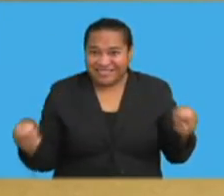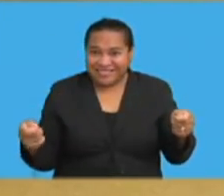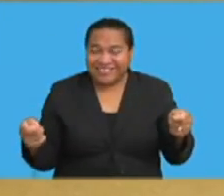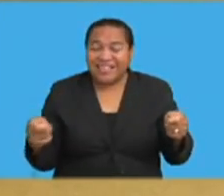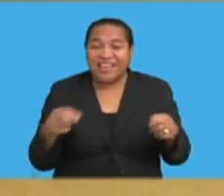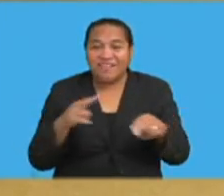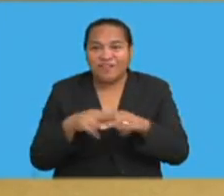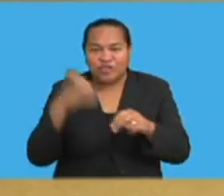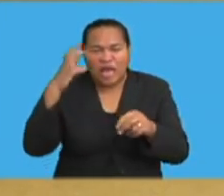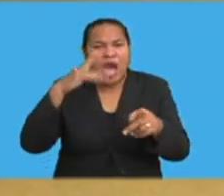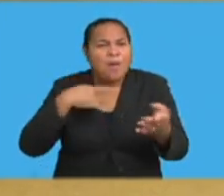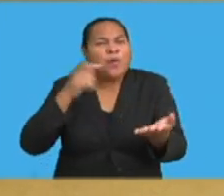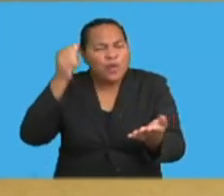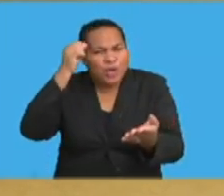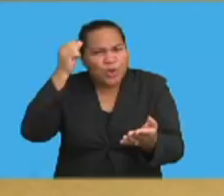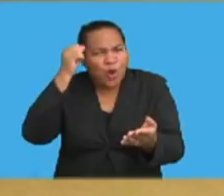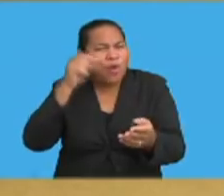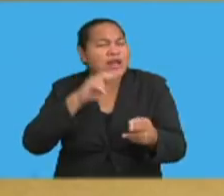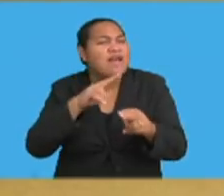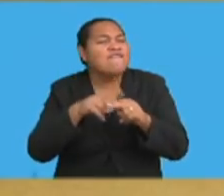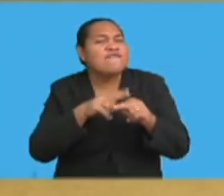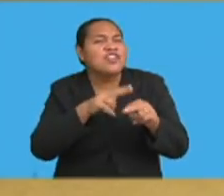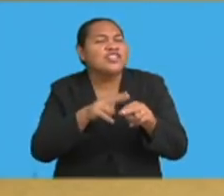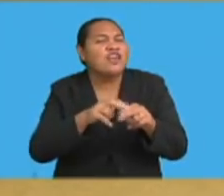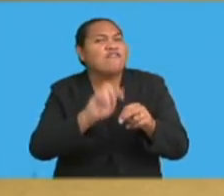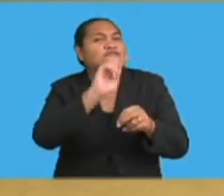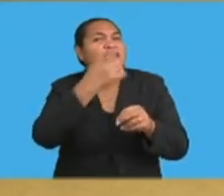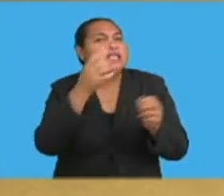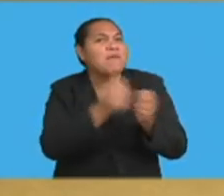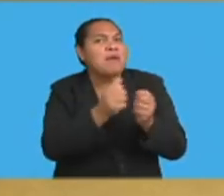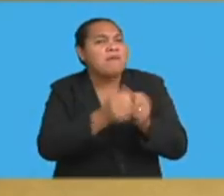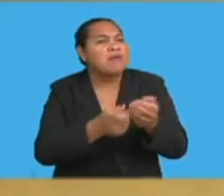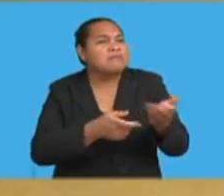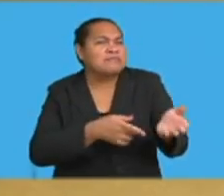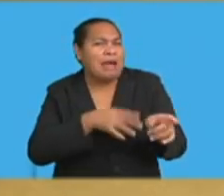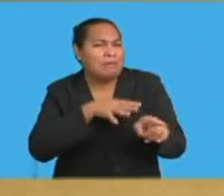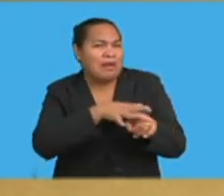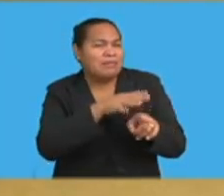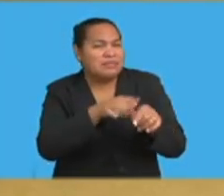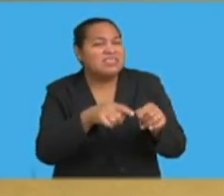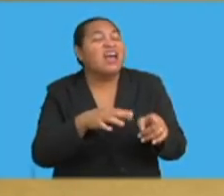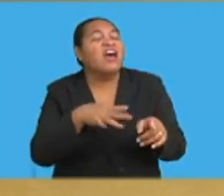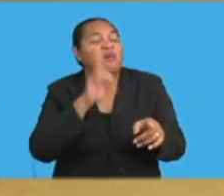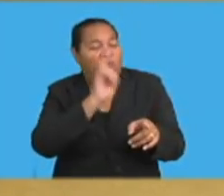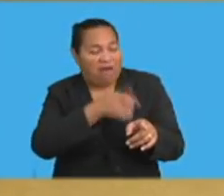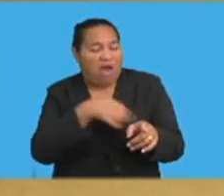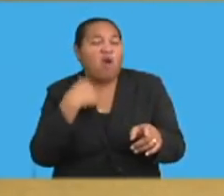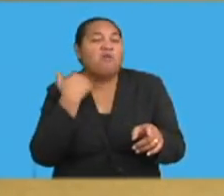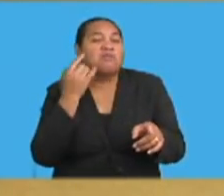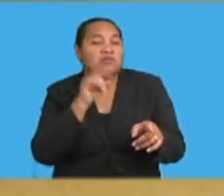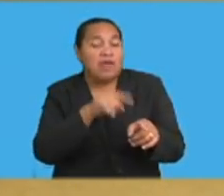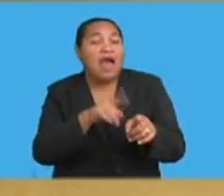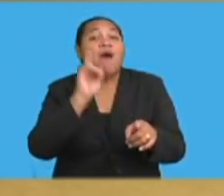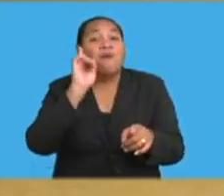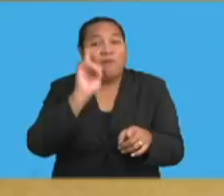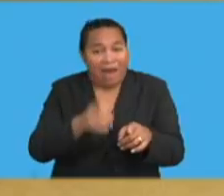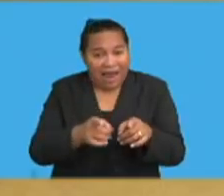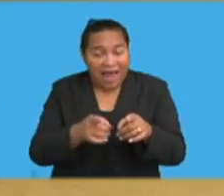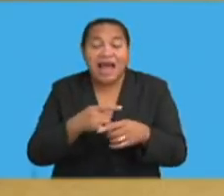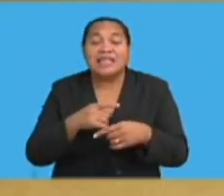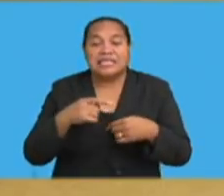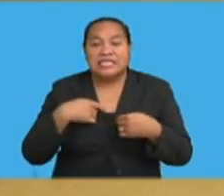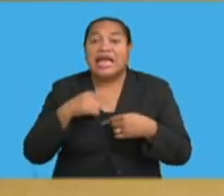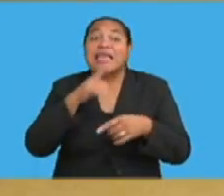know what Fiji First Sun newspaper does. This particular issue, Madam Speaker, is what the people told the